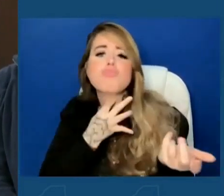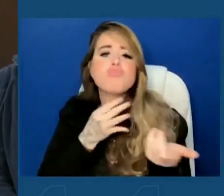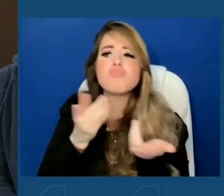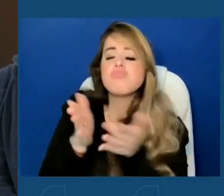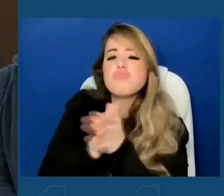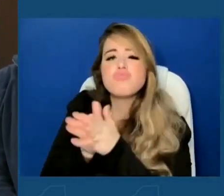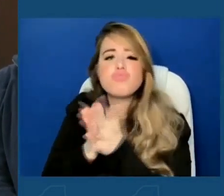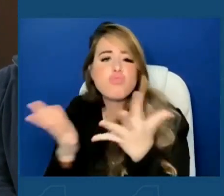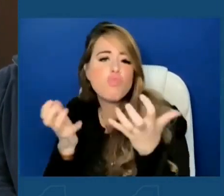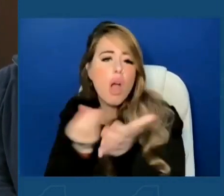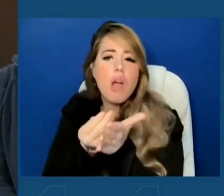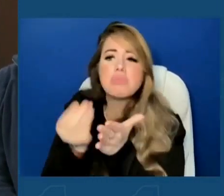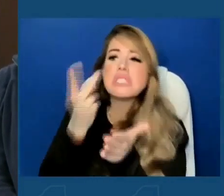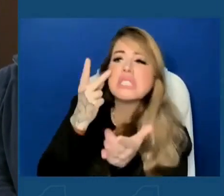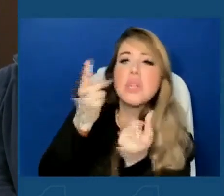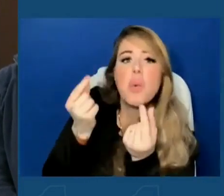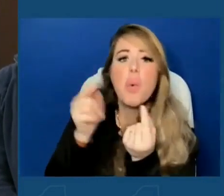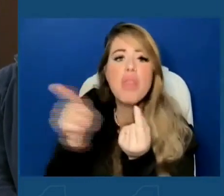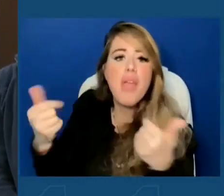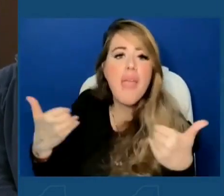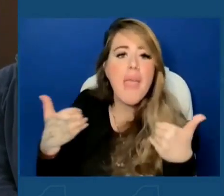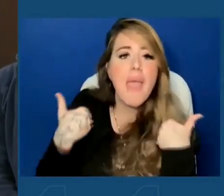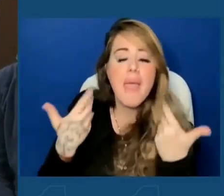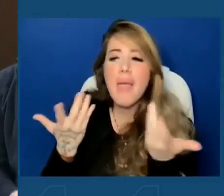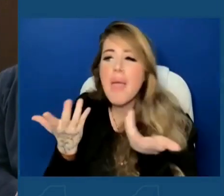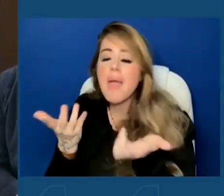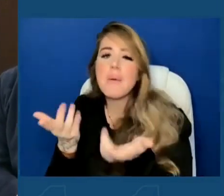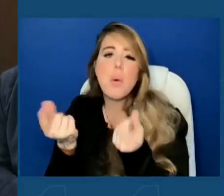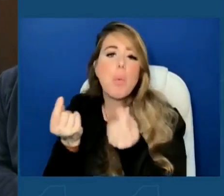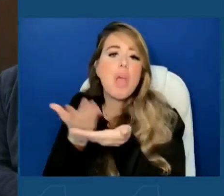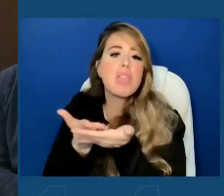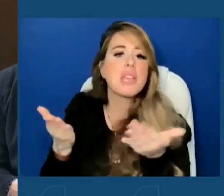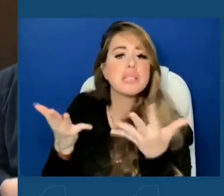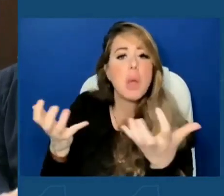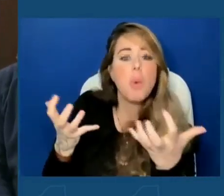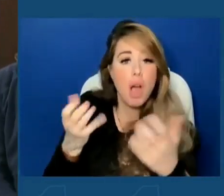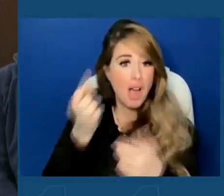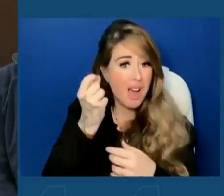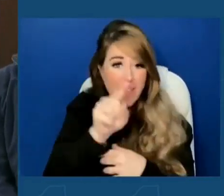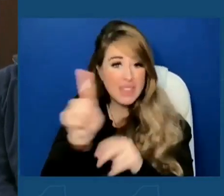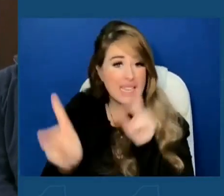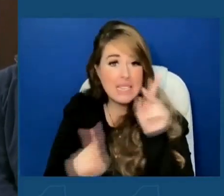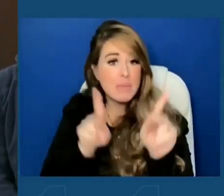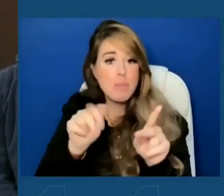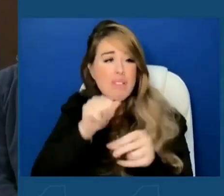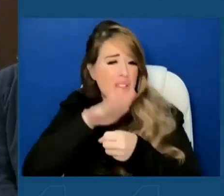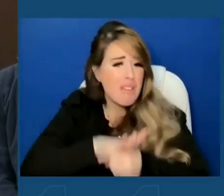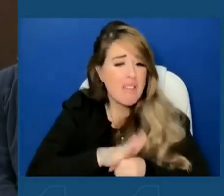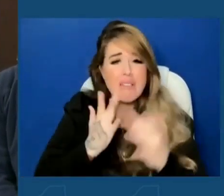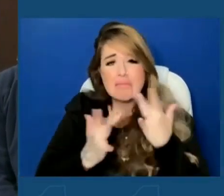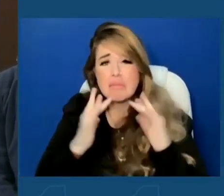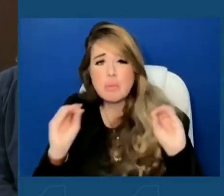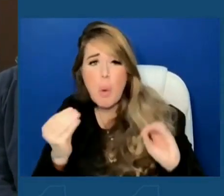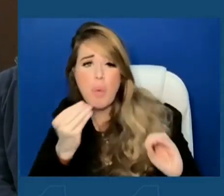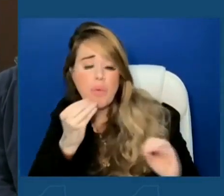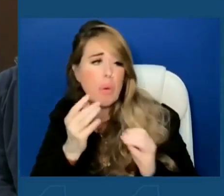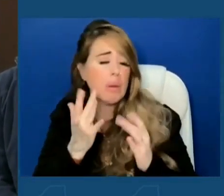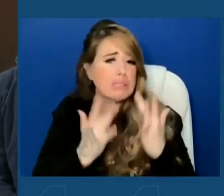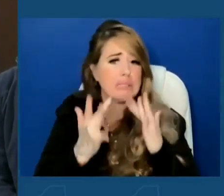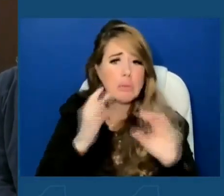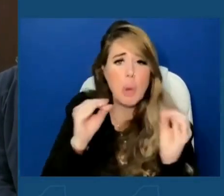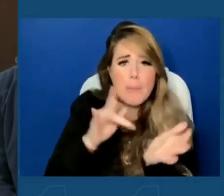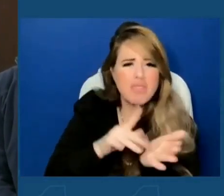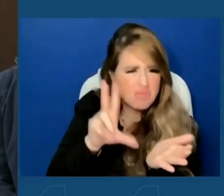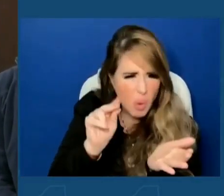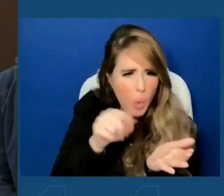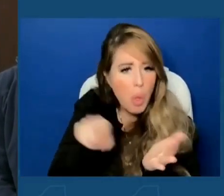aren't even people in distress. These are people that are taking advantage of a natural disaster and the